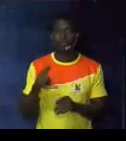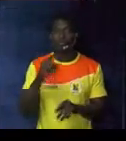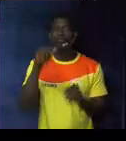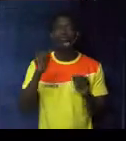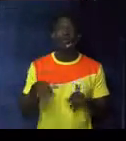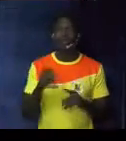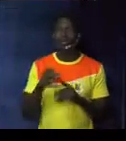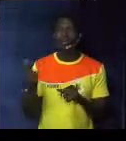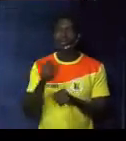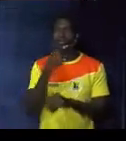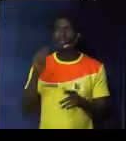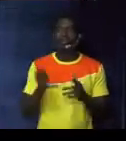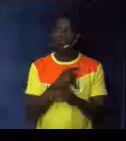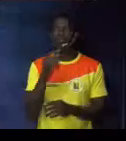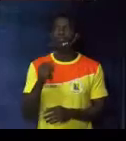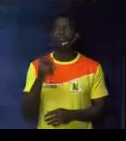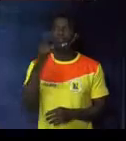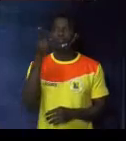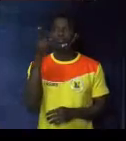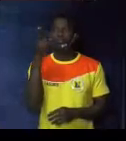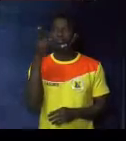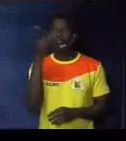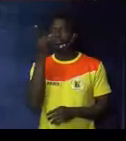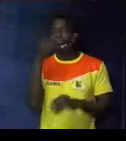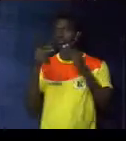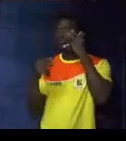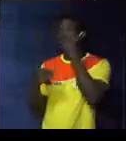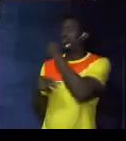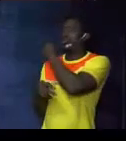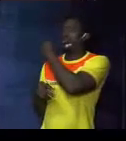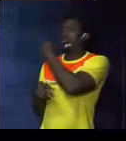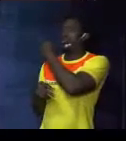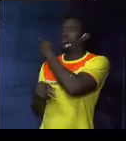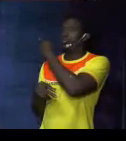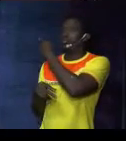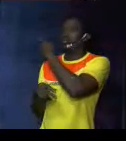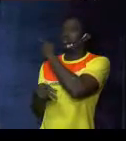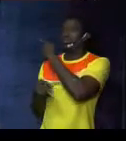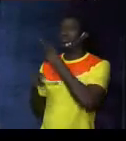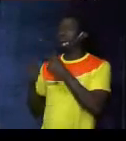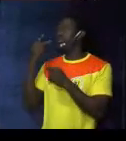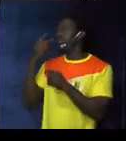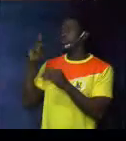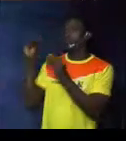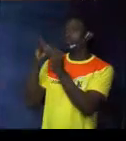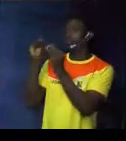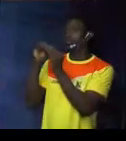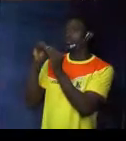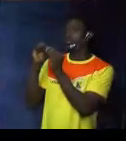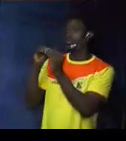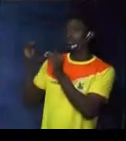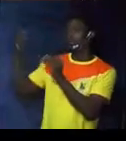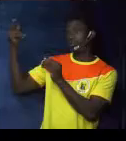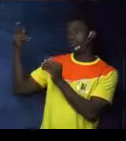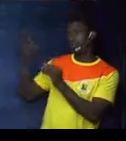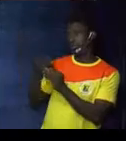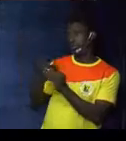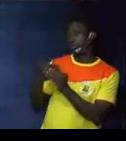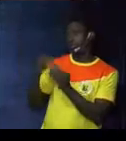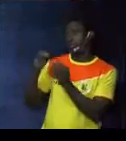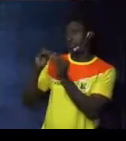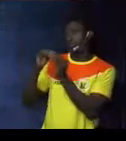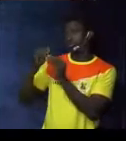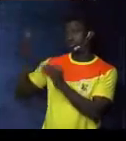one first. Let's see how that goes. So 2 at the end of this one. 1 plus 4 plus 1 is 6. From here 2